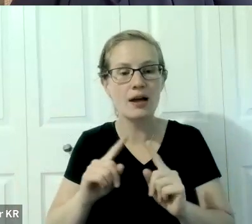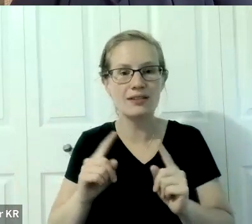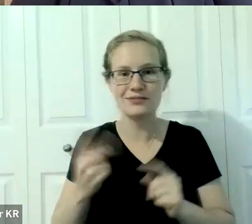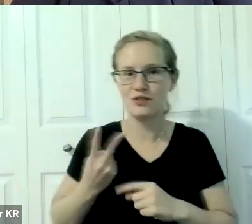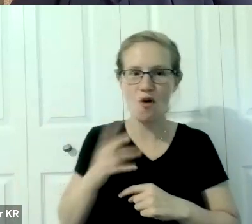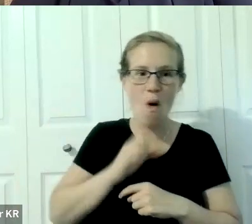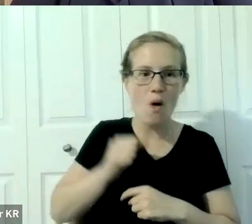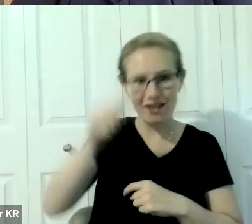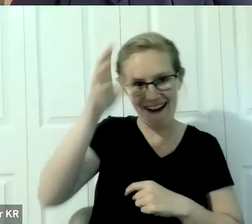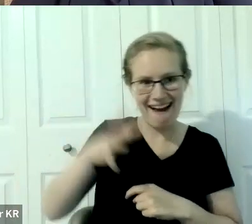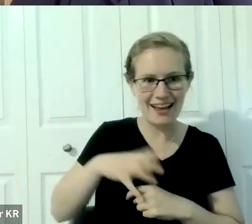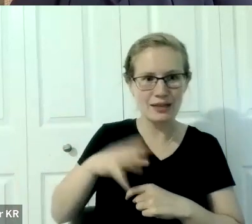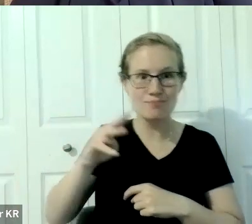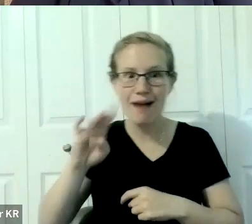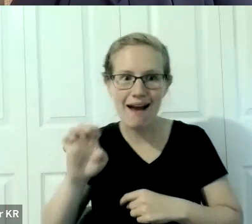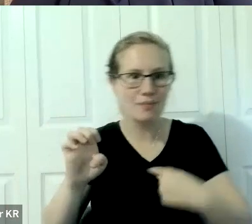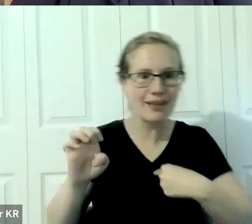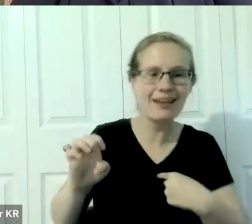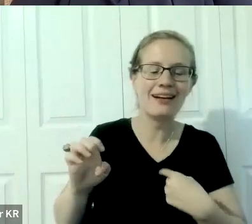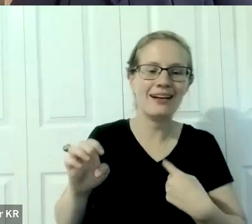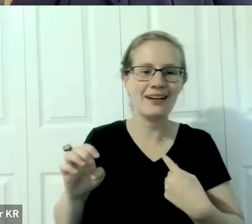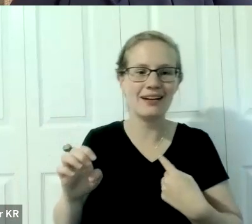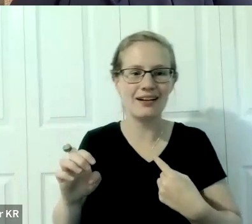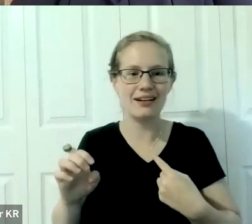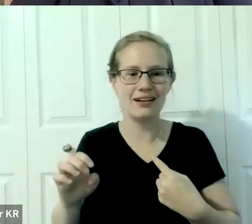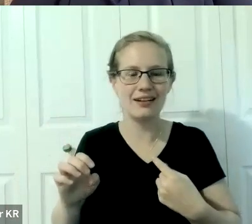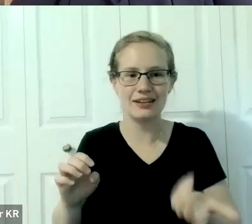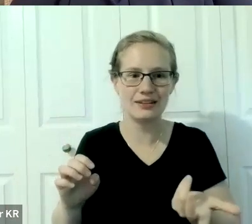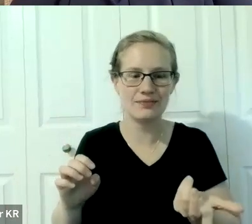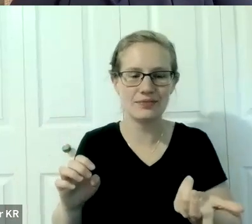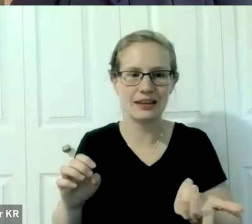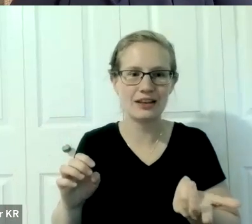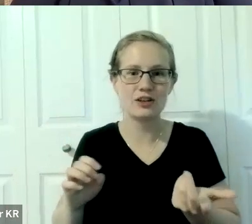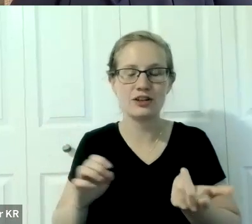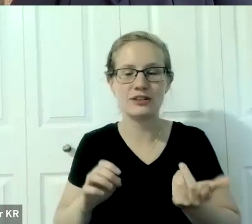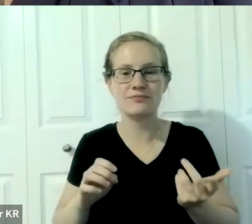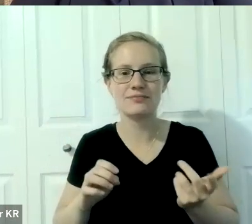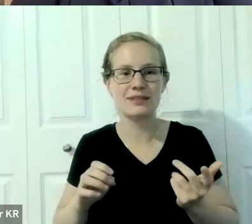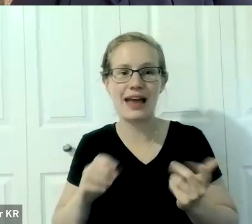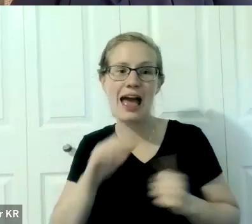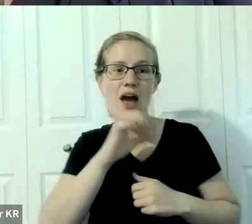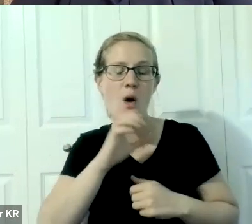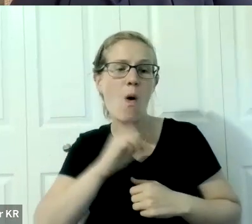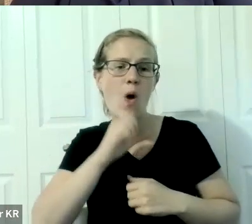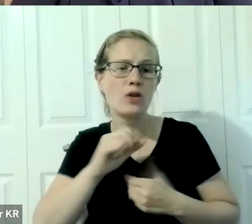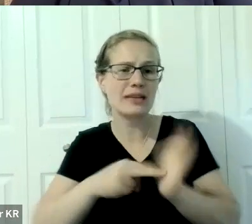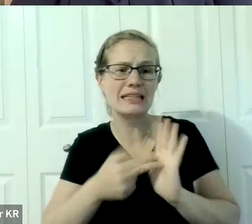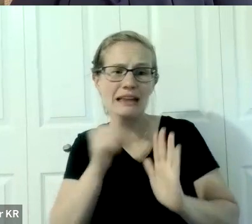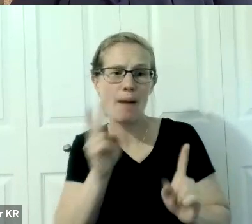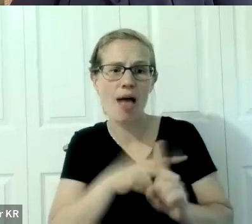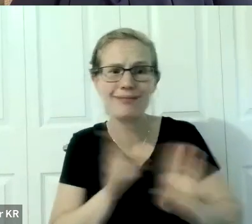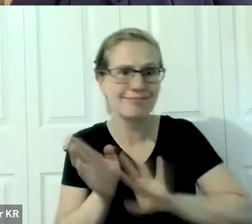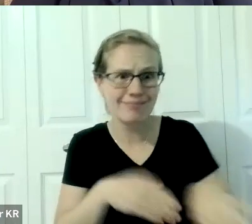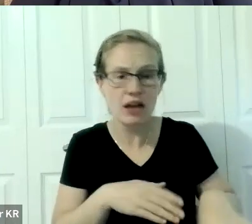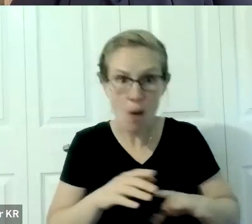like Mike and are still talking. I mean, you don't get a pass on it due to age either. And it seems to be, from what I can tell,